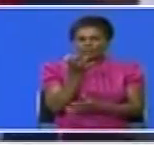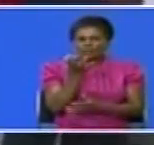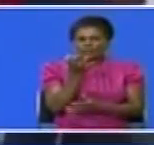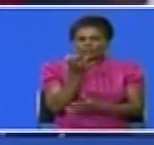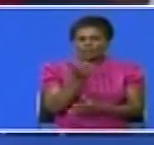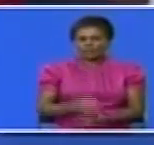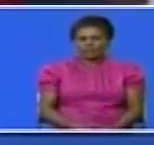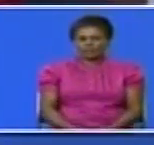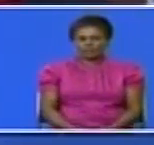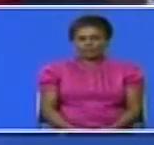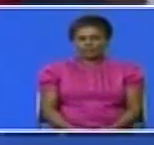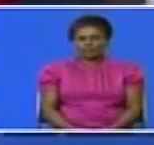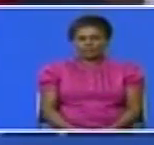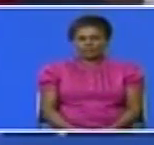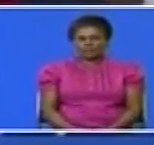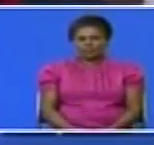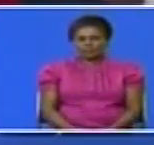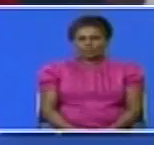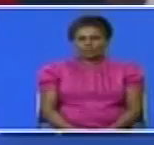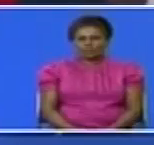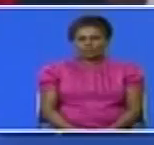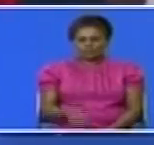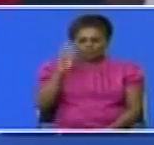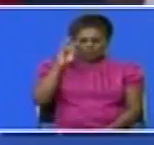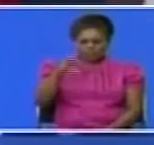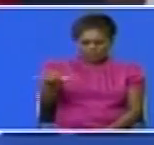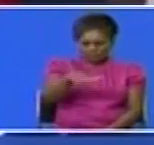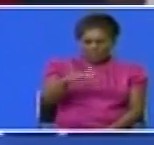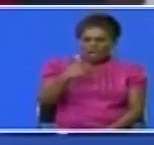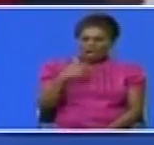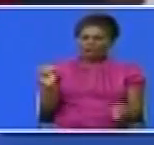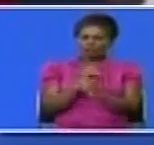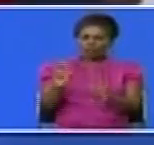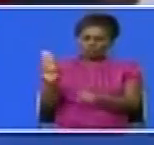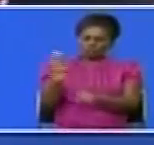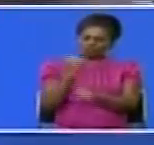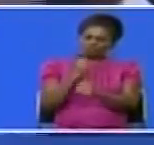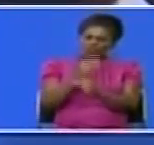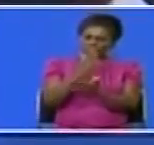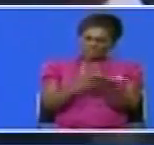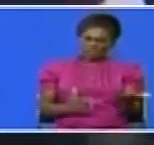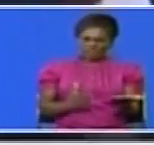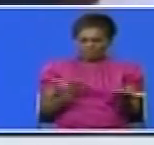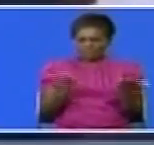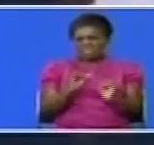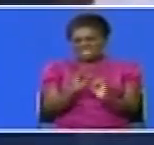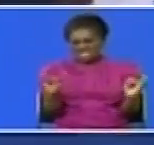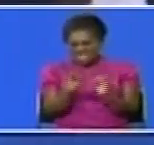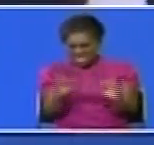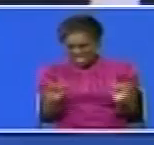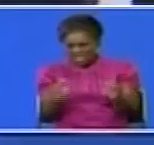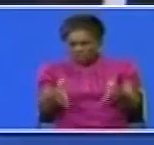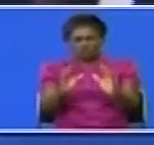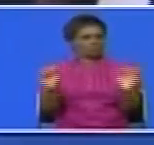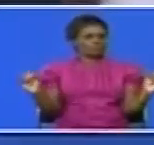as an individual, about the conservation of the environment. You really don't have to do something big like cleaning up the whole